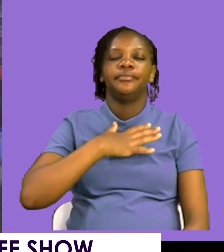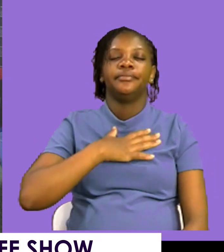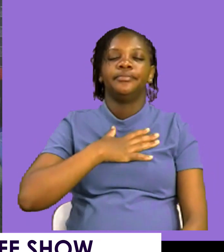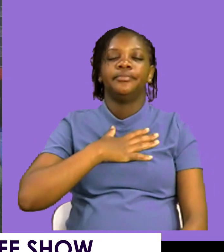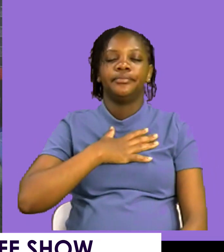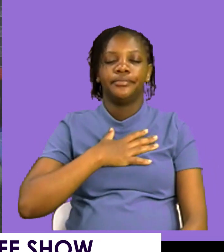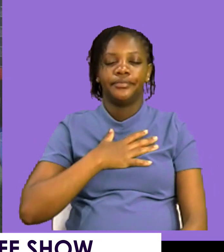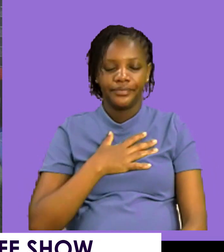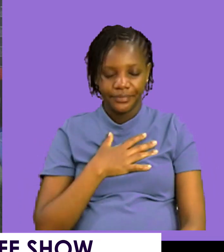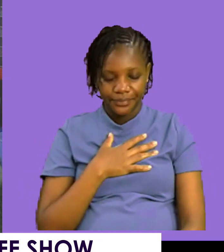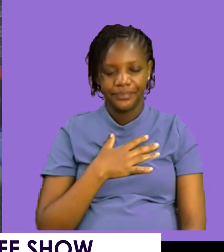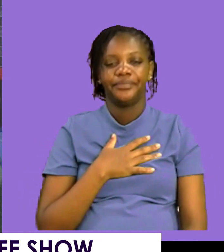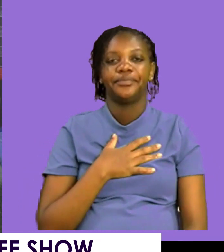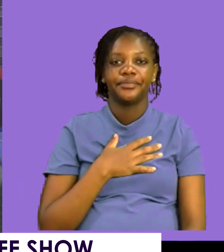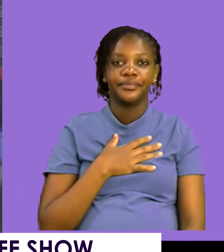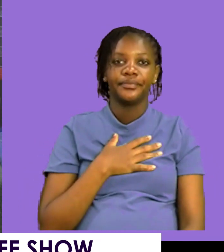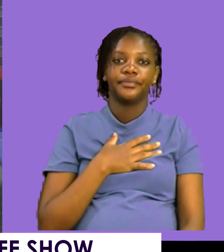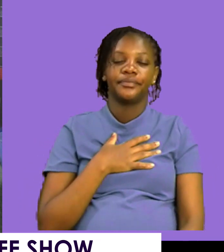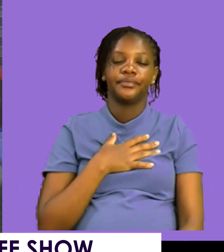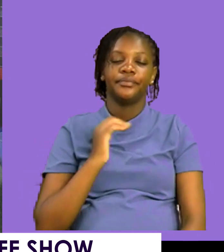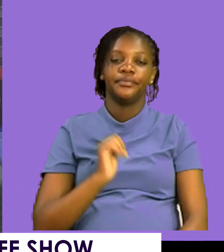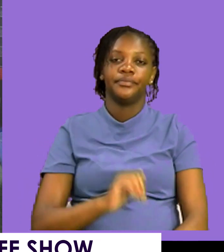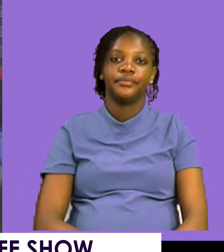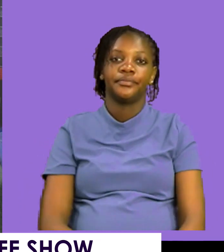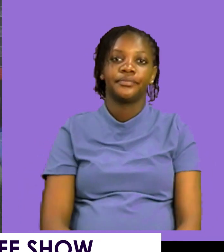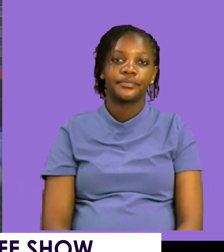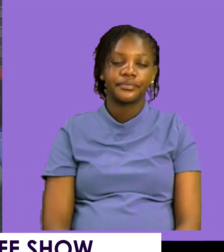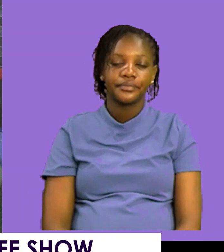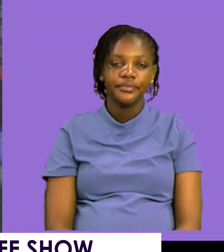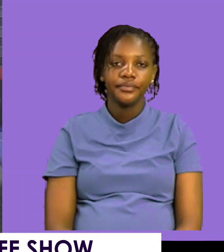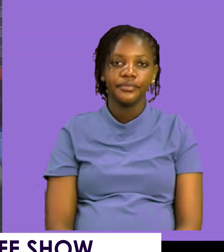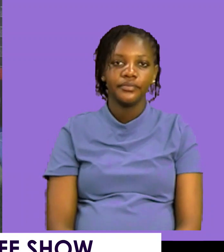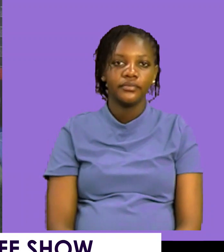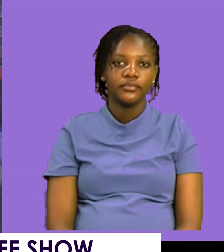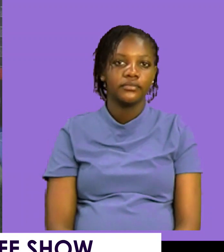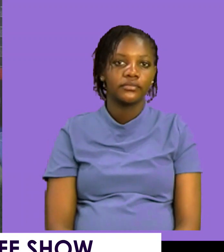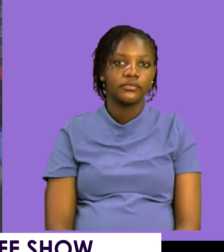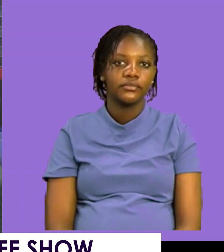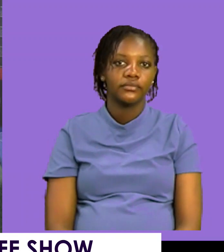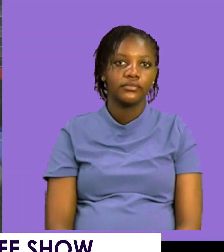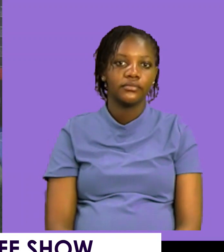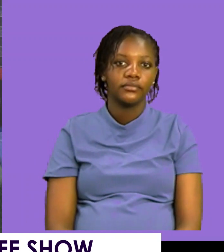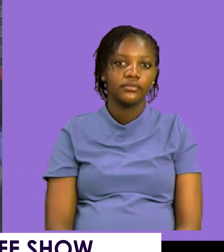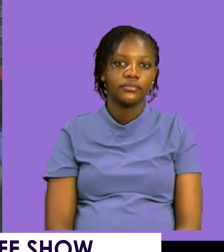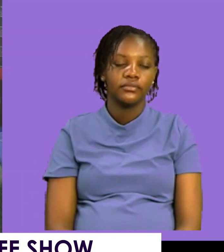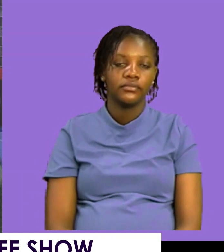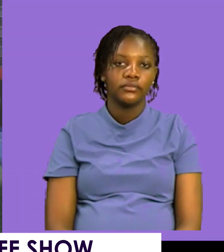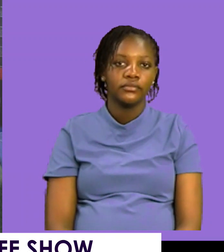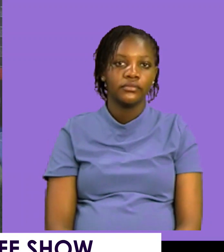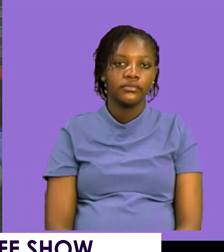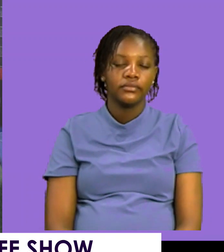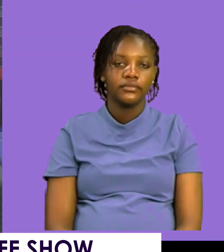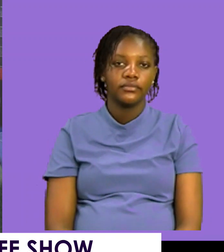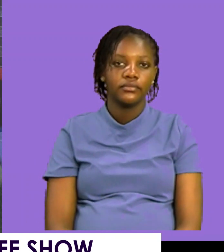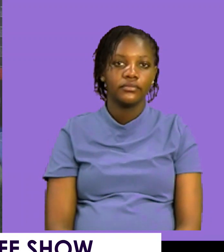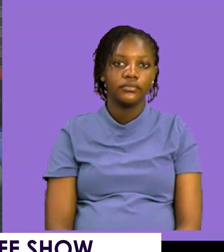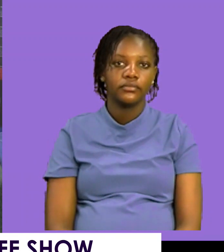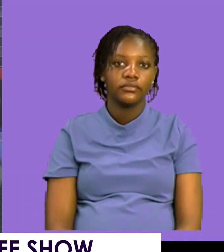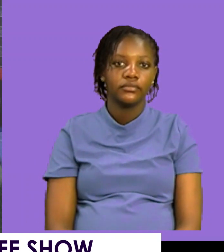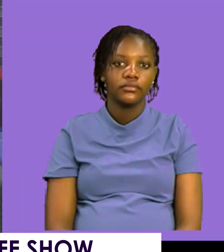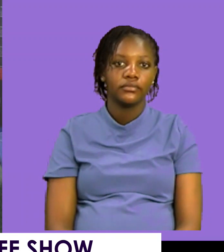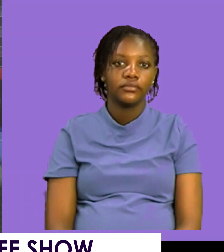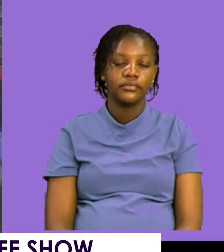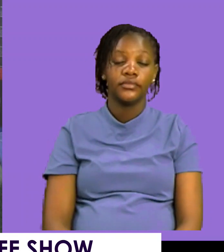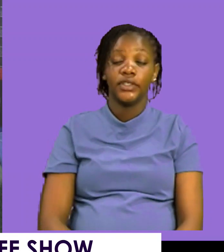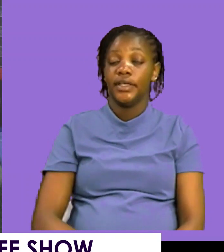breathe in, breathe out, breathe in, breathe out, breathe in, breathe